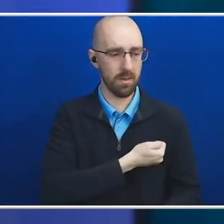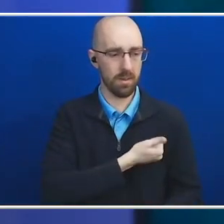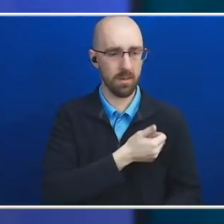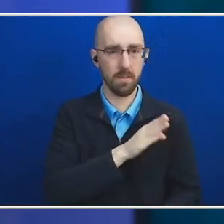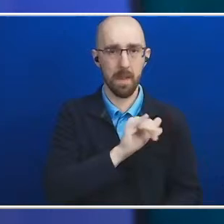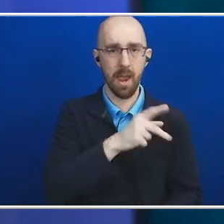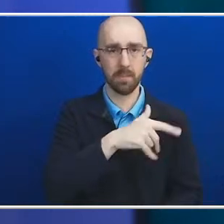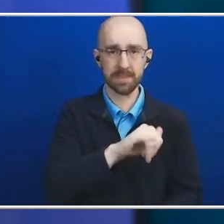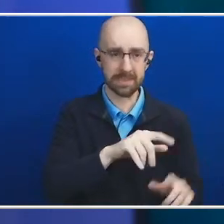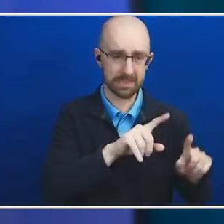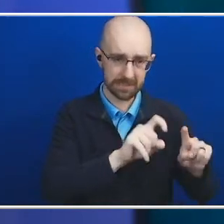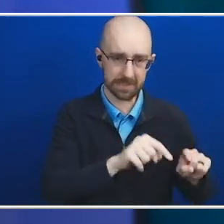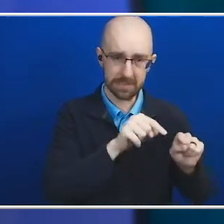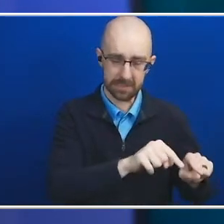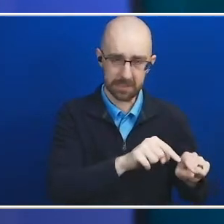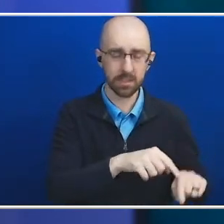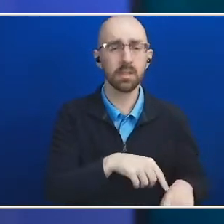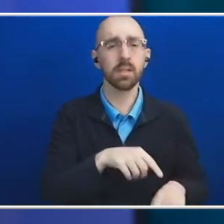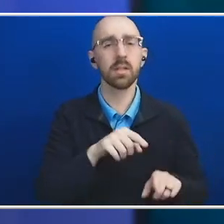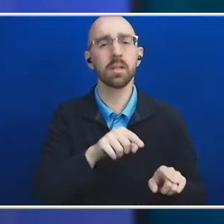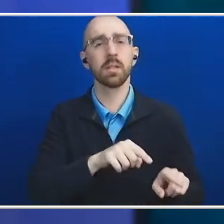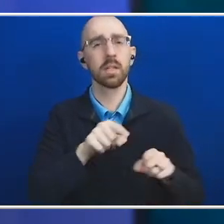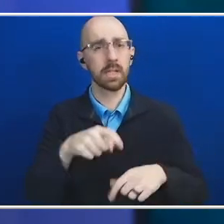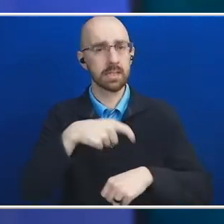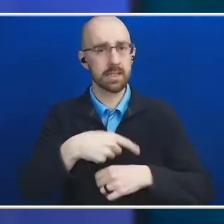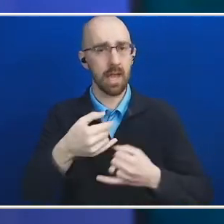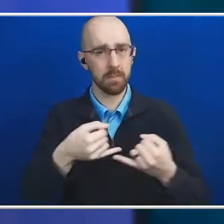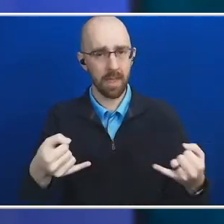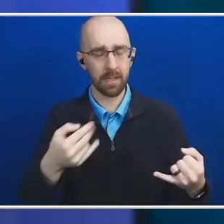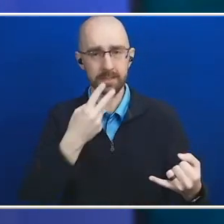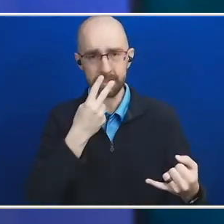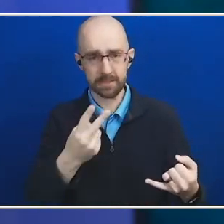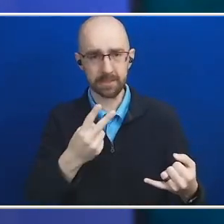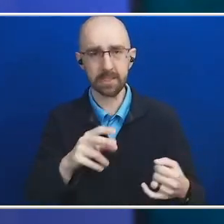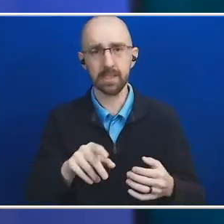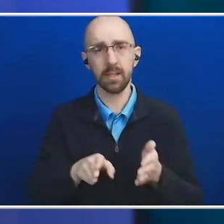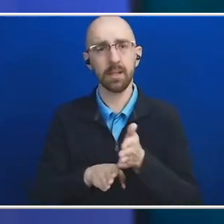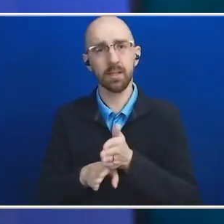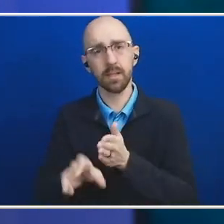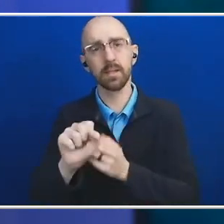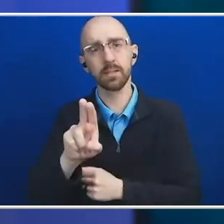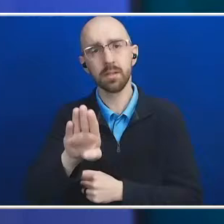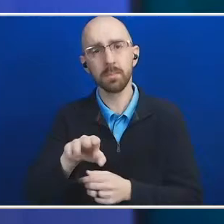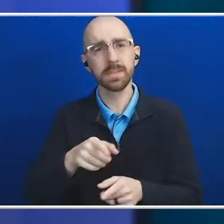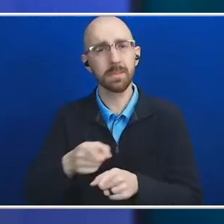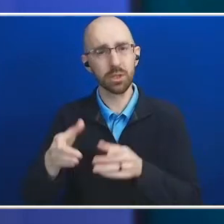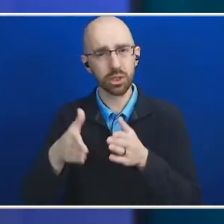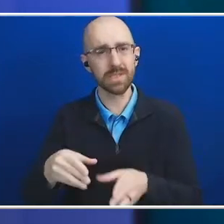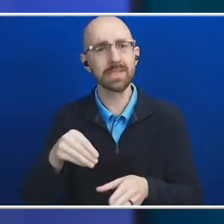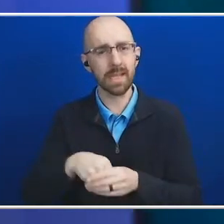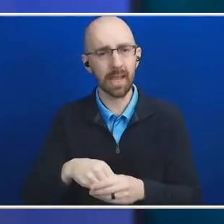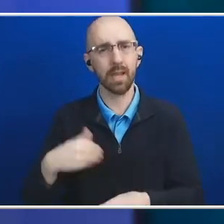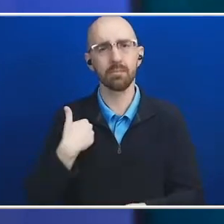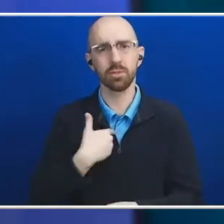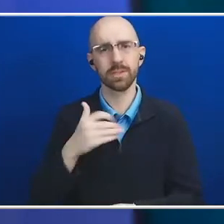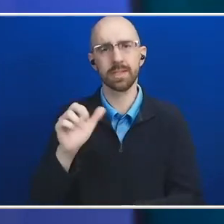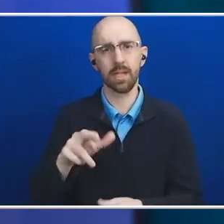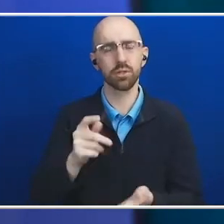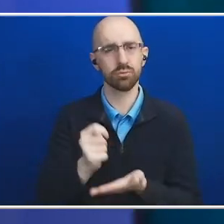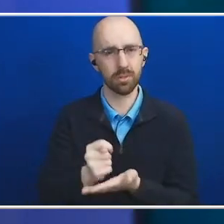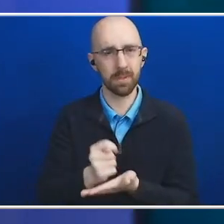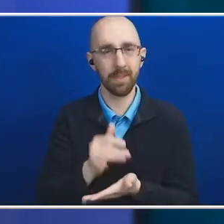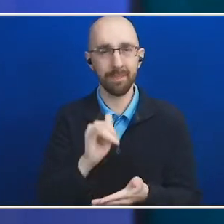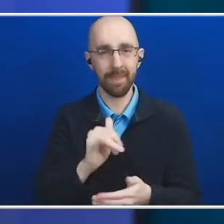timeline that they're going to be able to see, especially a subspecialist within breast cancer treatment. And that gap is there, and you